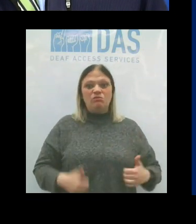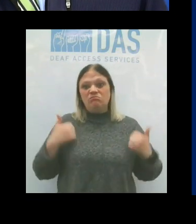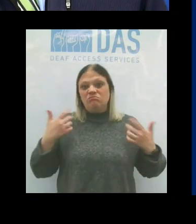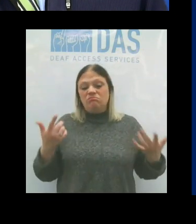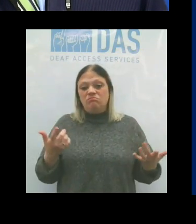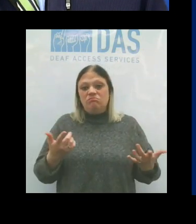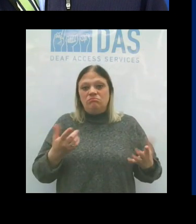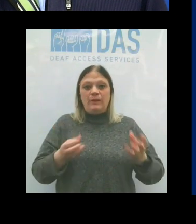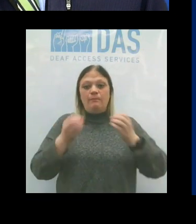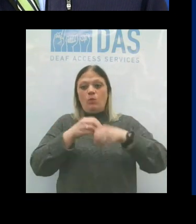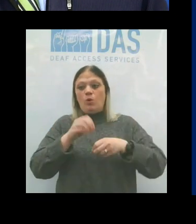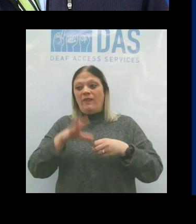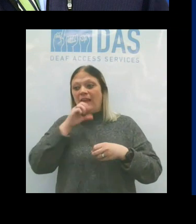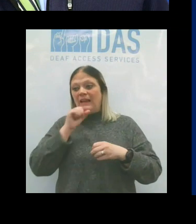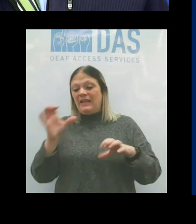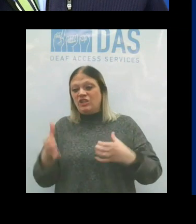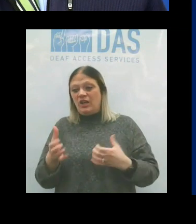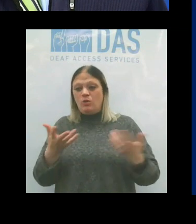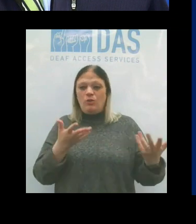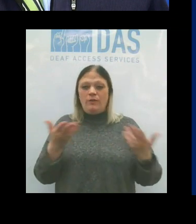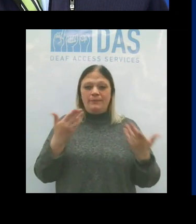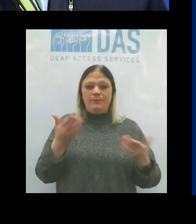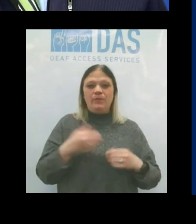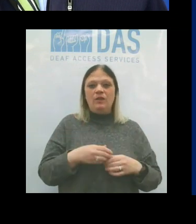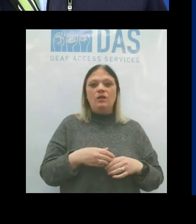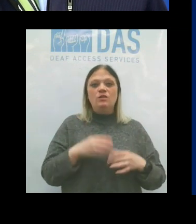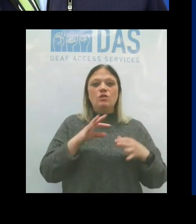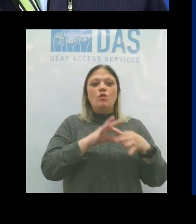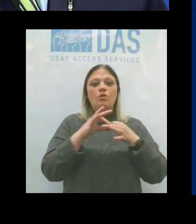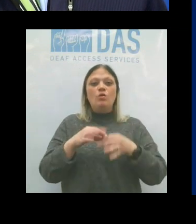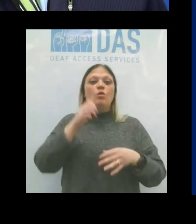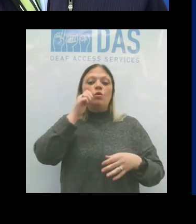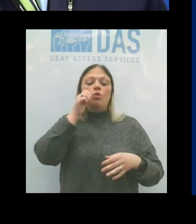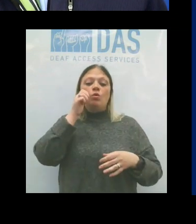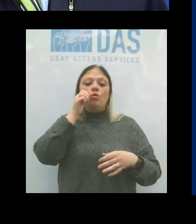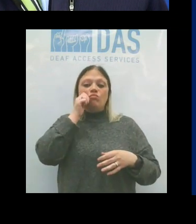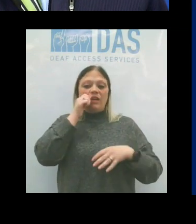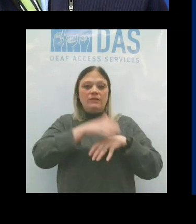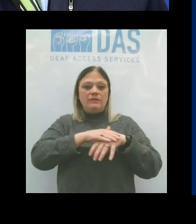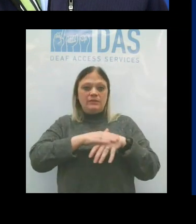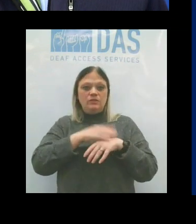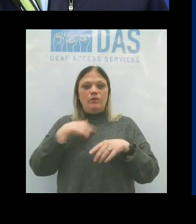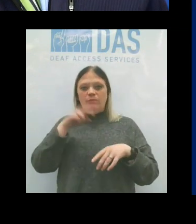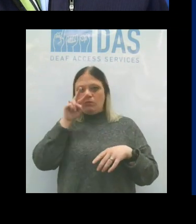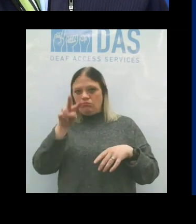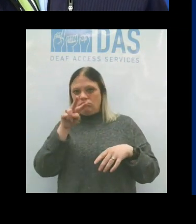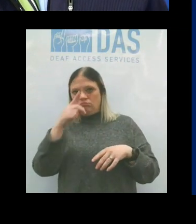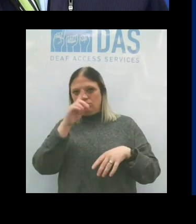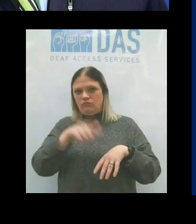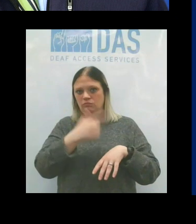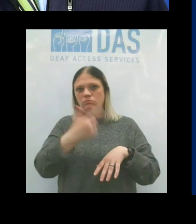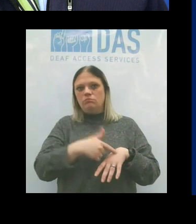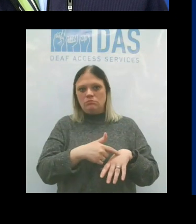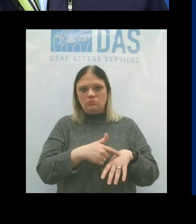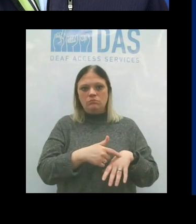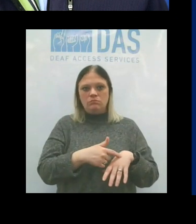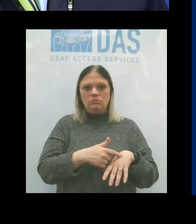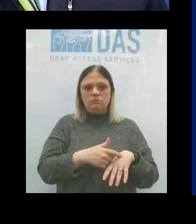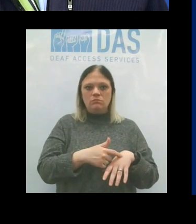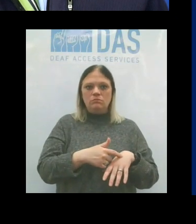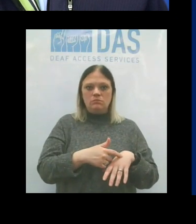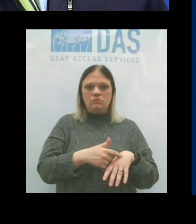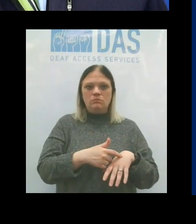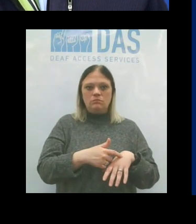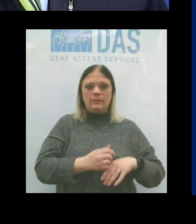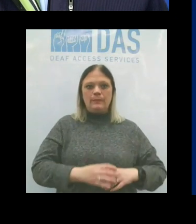age categories than men. The mortality data regarding race and ethnicity, we've been watching this for some time, and once again